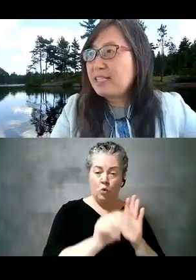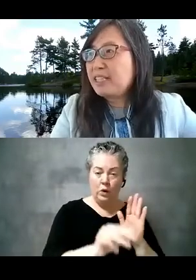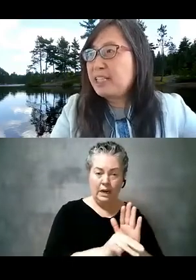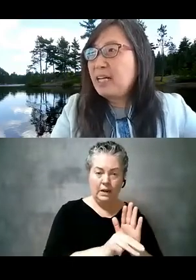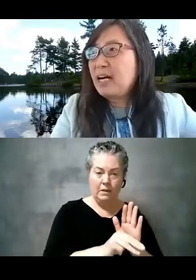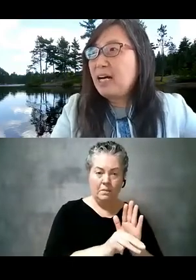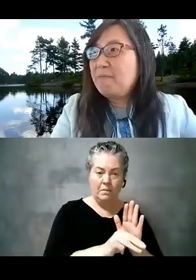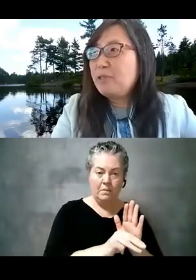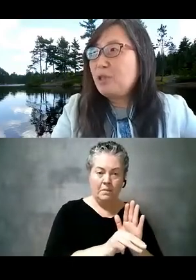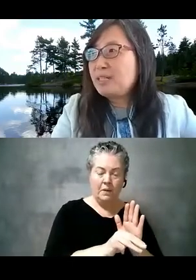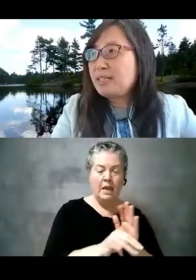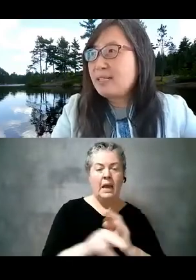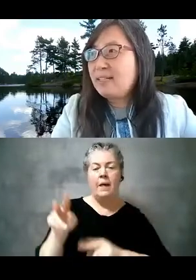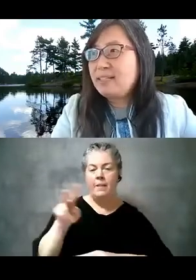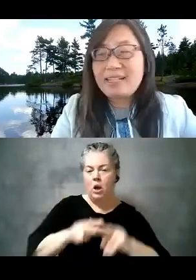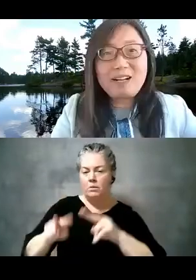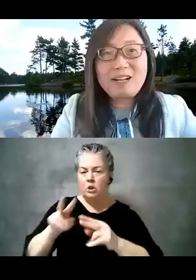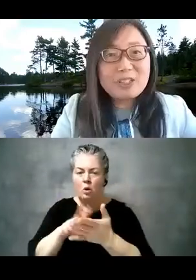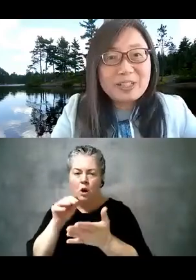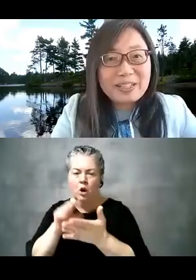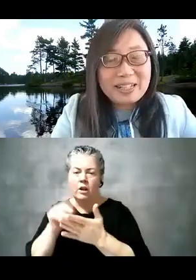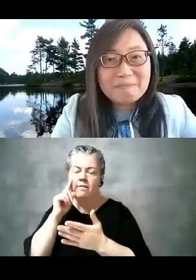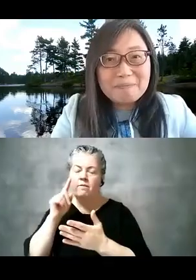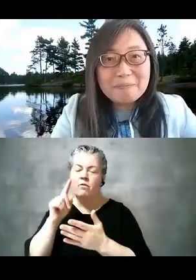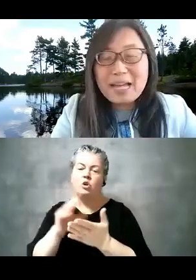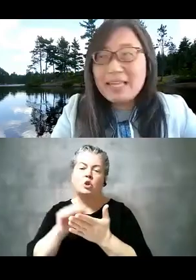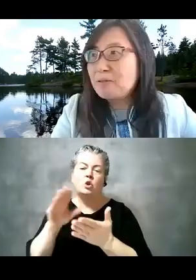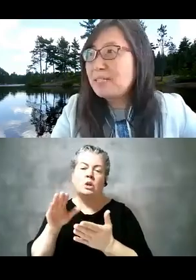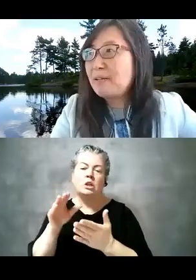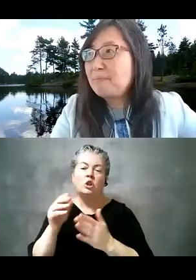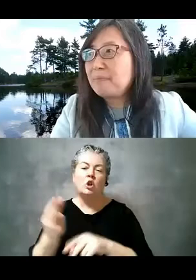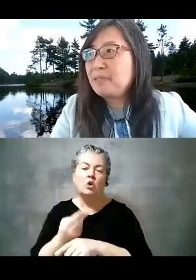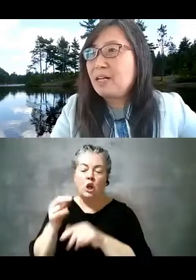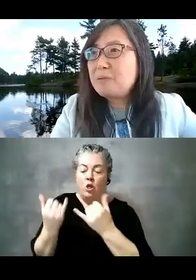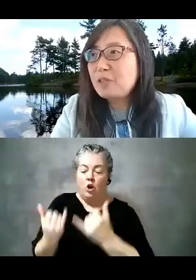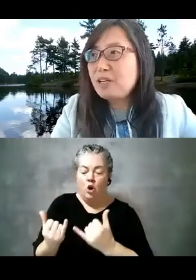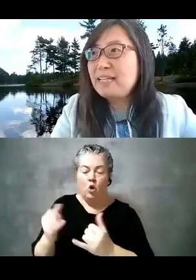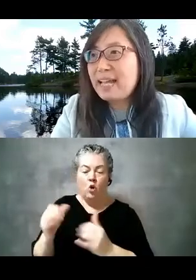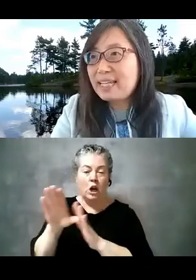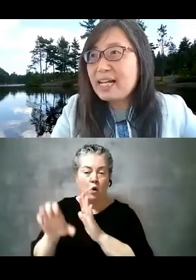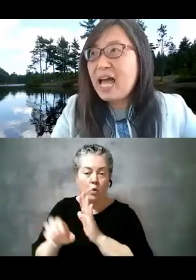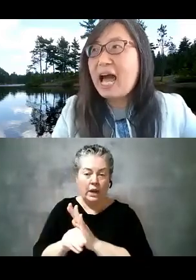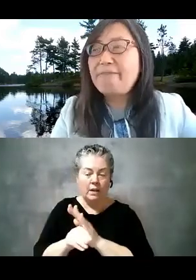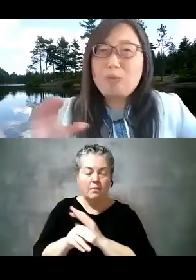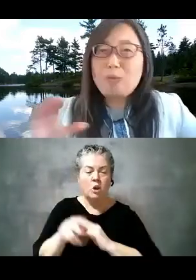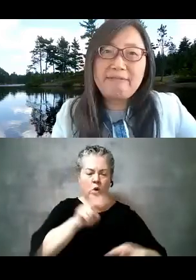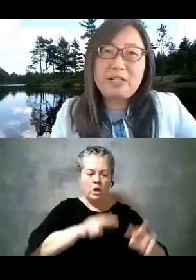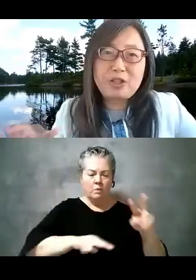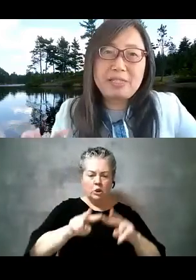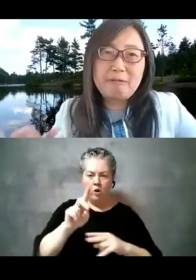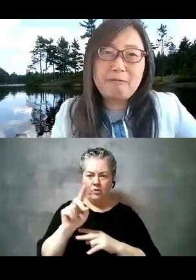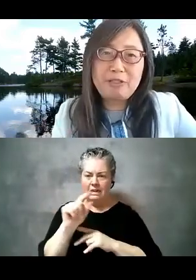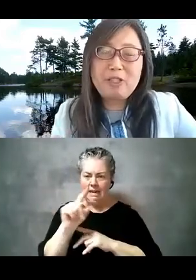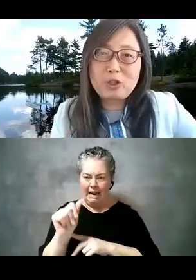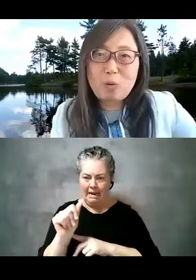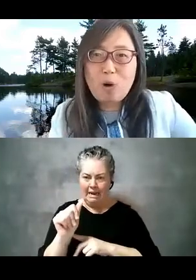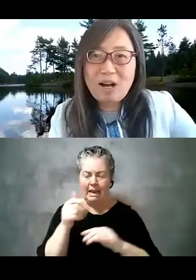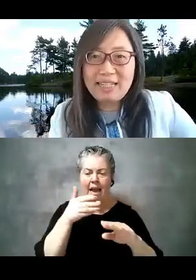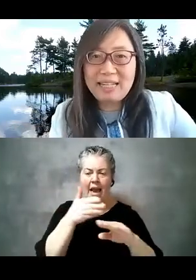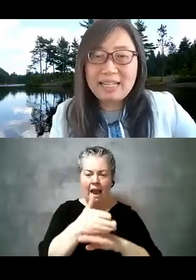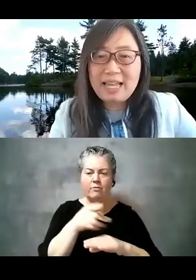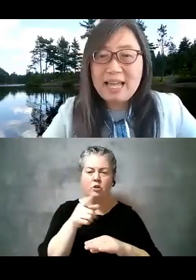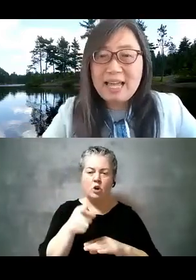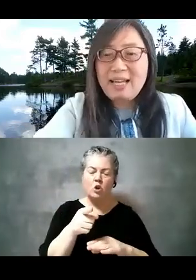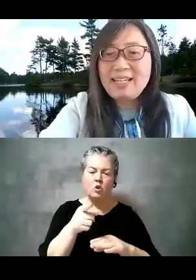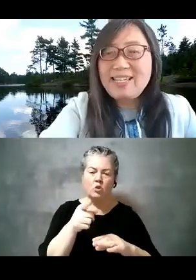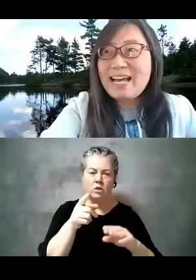science learning of students under the current curriculum, right? Those are observed data after we have adjusted for teacher